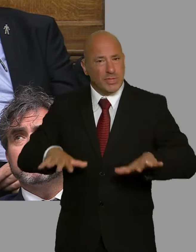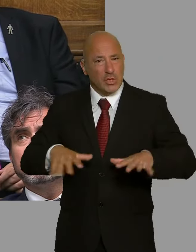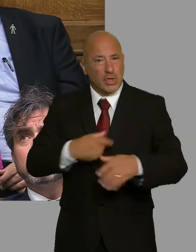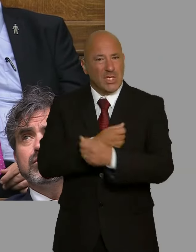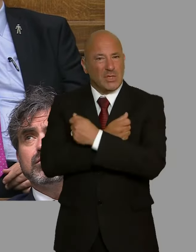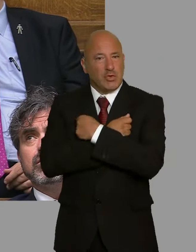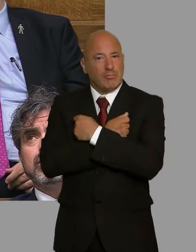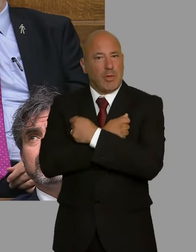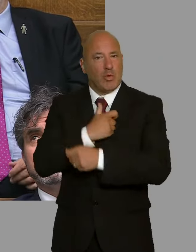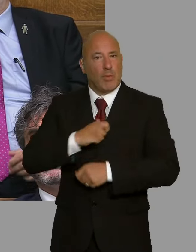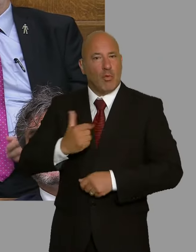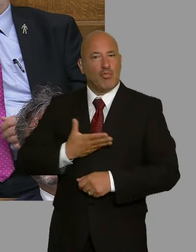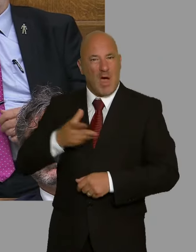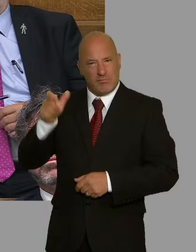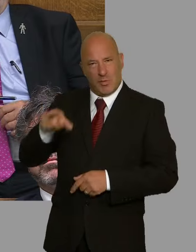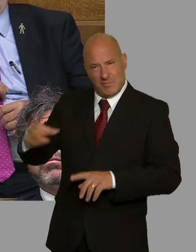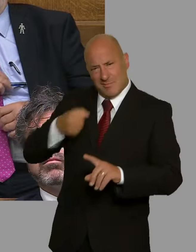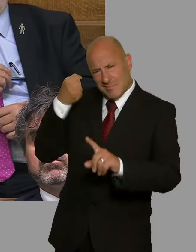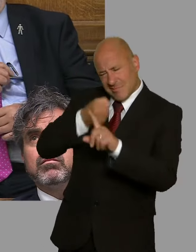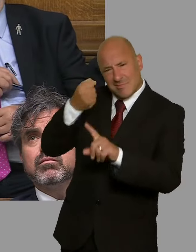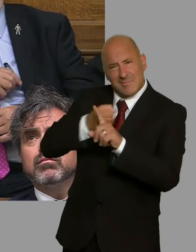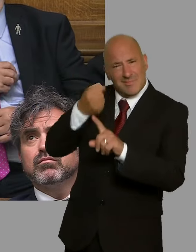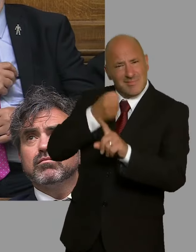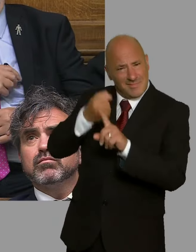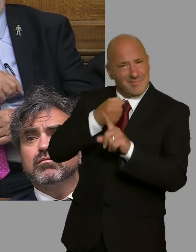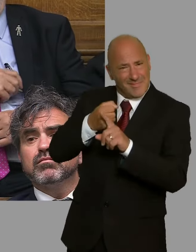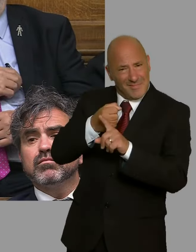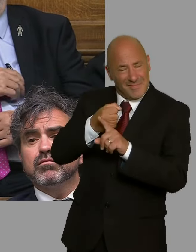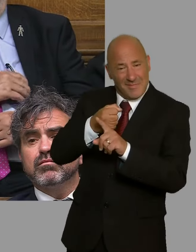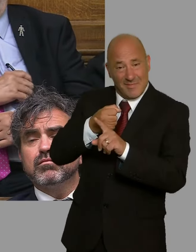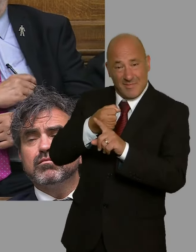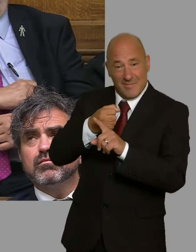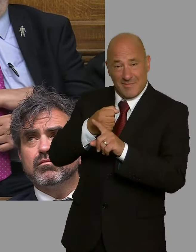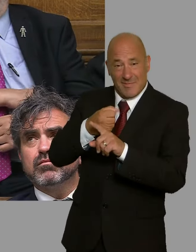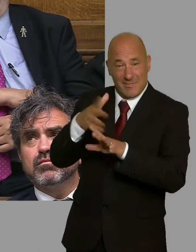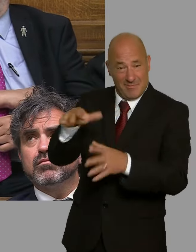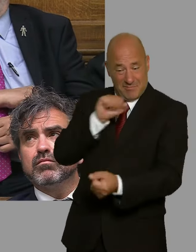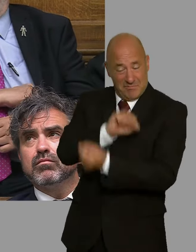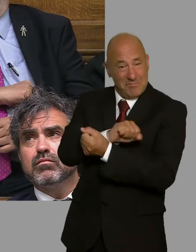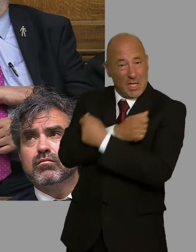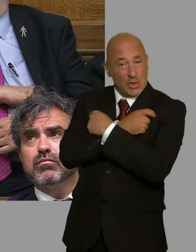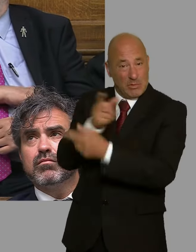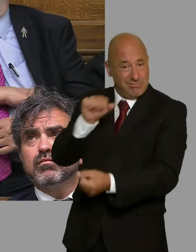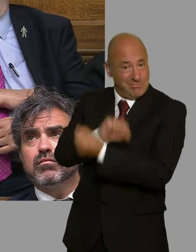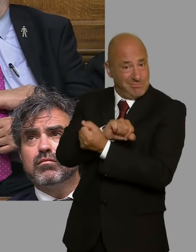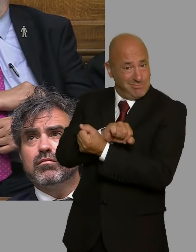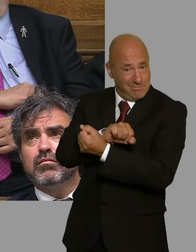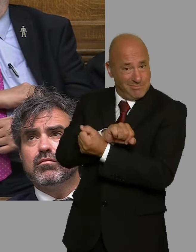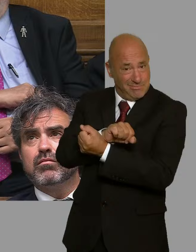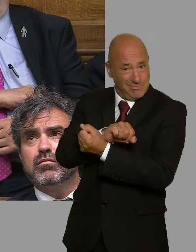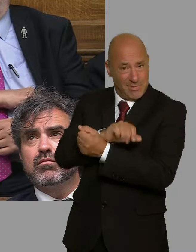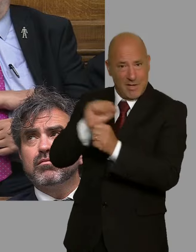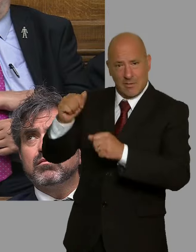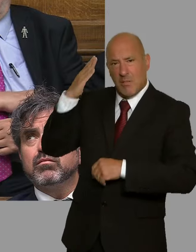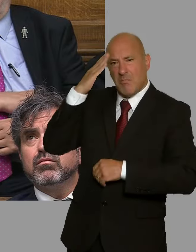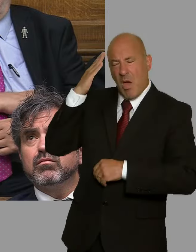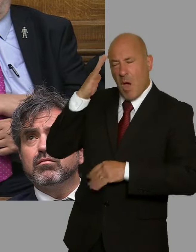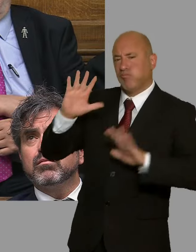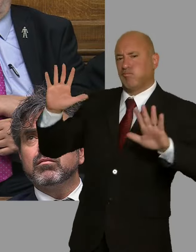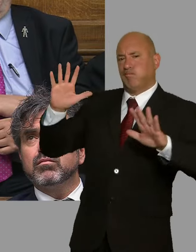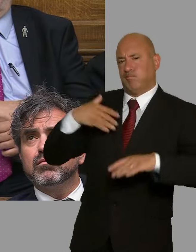100-day hunger strike. I want to thank the Prime Minister for fulfilling his promise to contact the President Sisi of Egypt